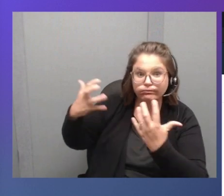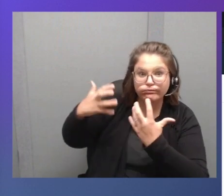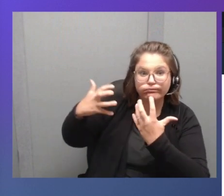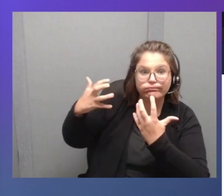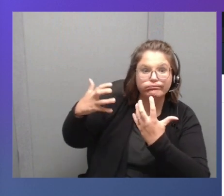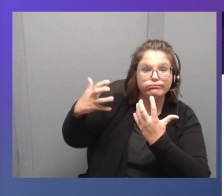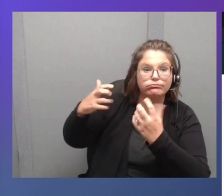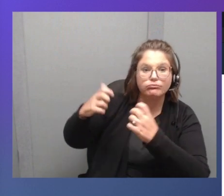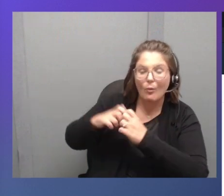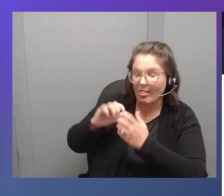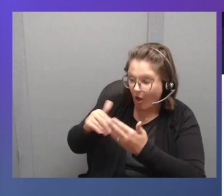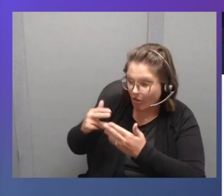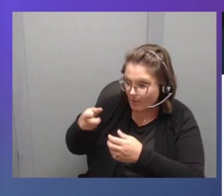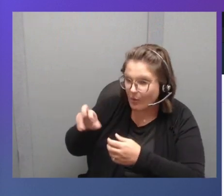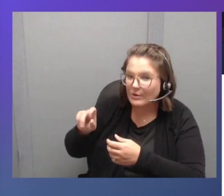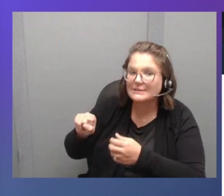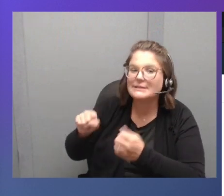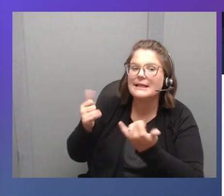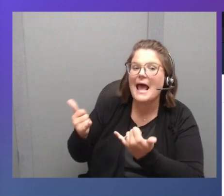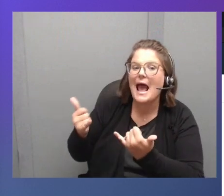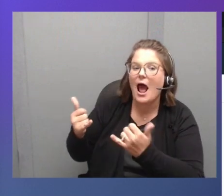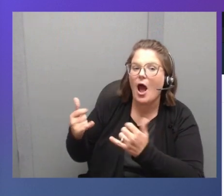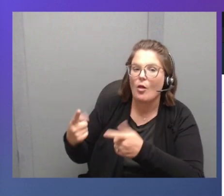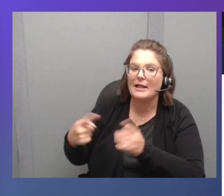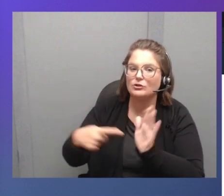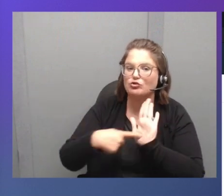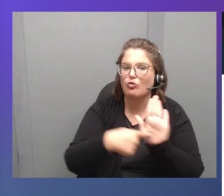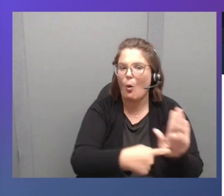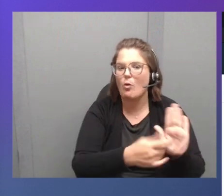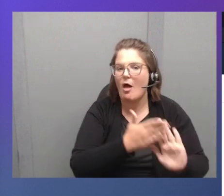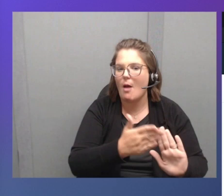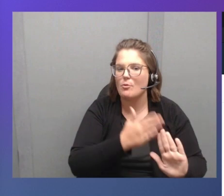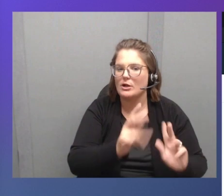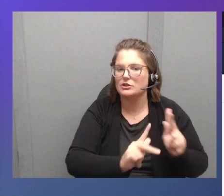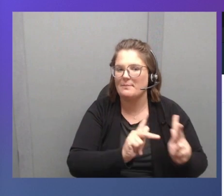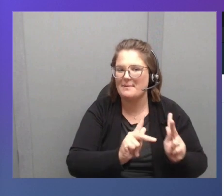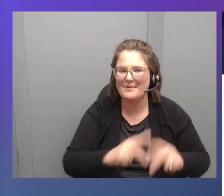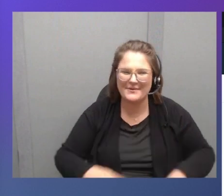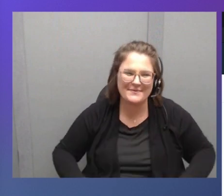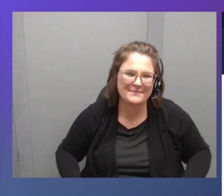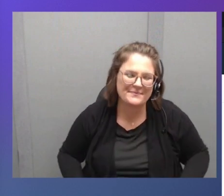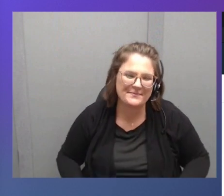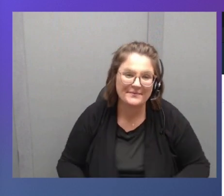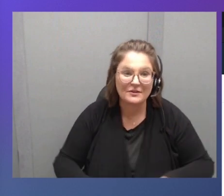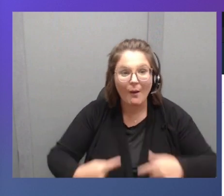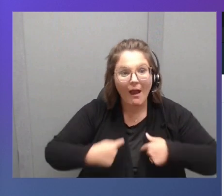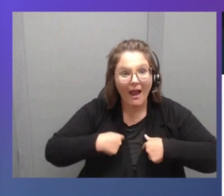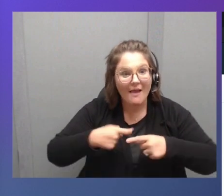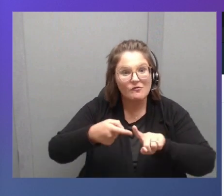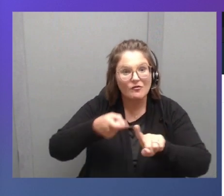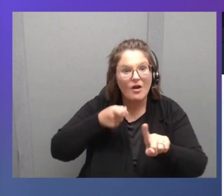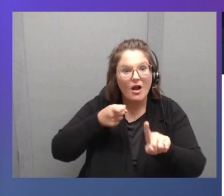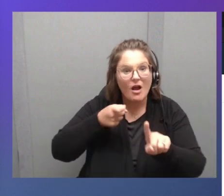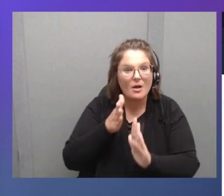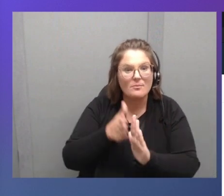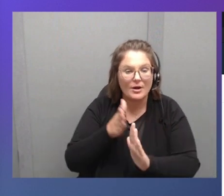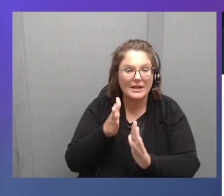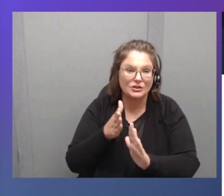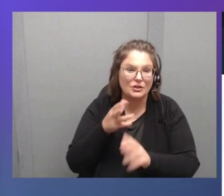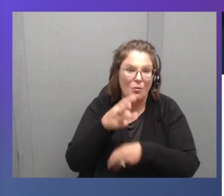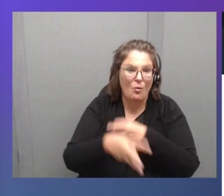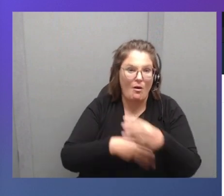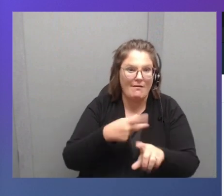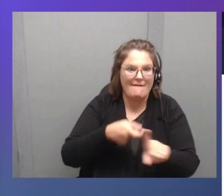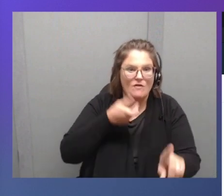and everything, but now let's wow the operations folks. So I come from the operations world. So full disclosure, this is why I'm so